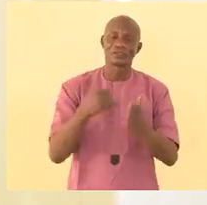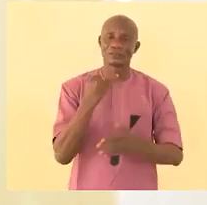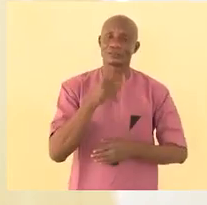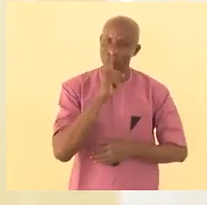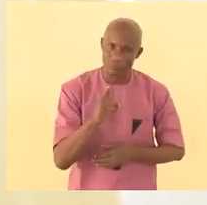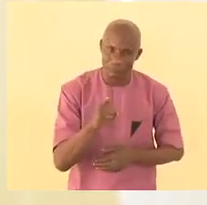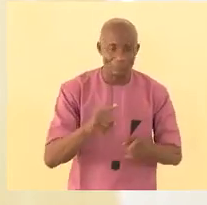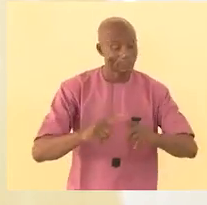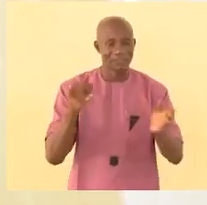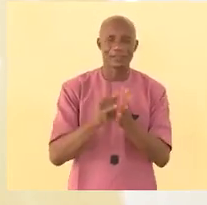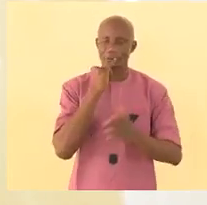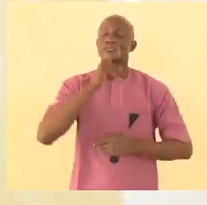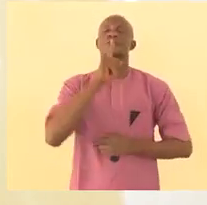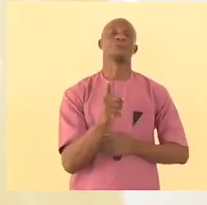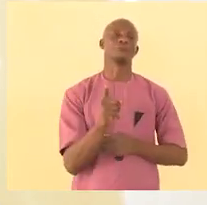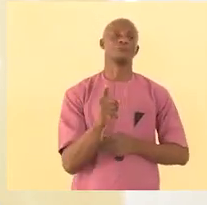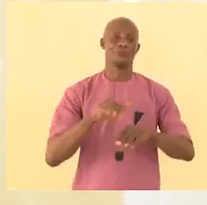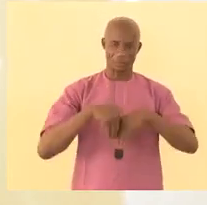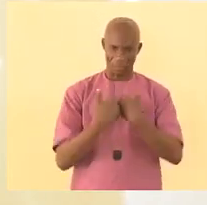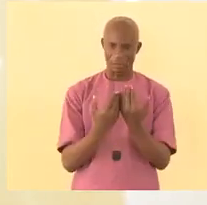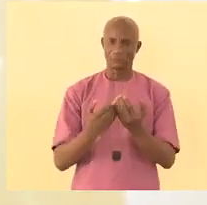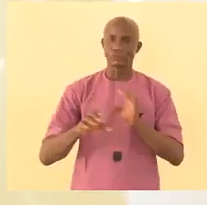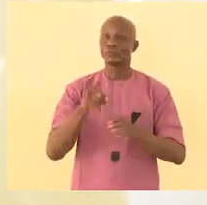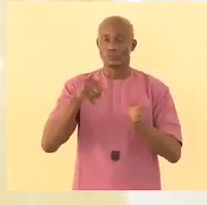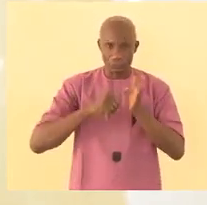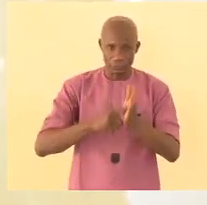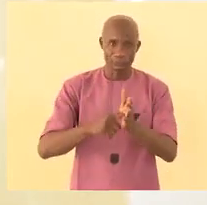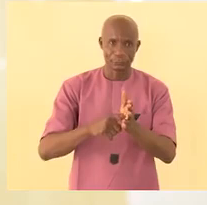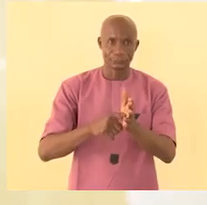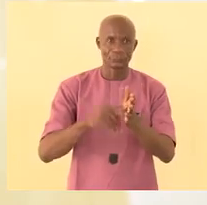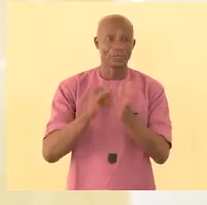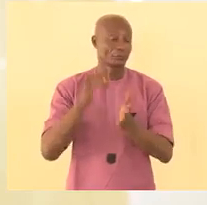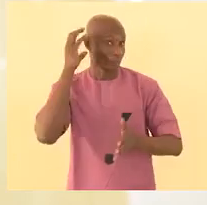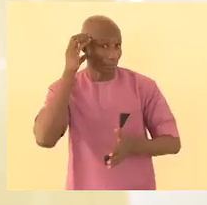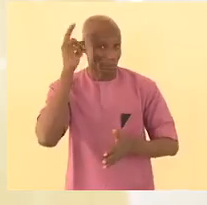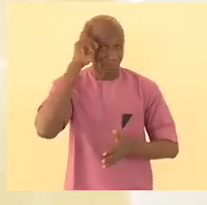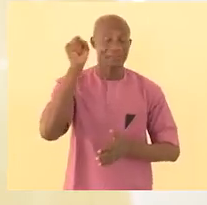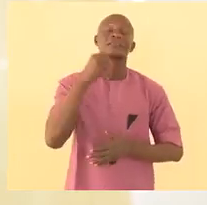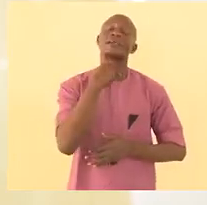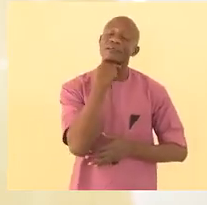What is the truth? But that is the truth. And how do you show that you hear his voice?